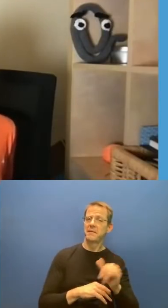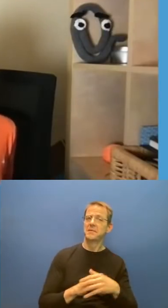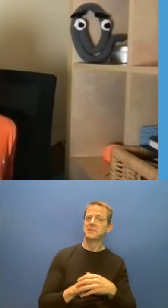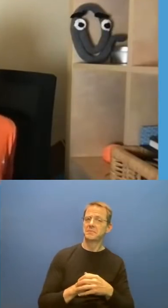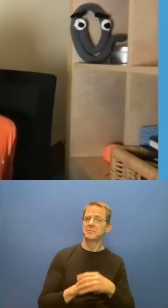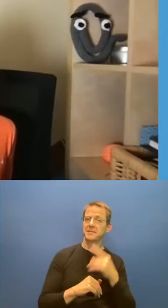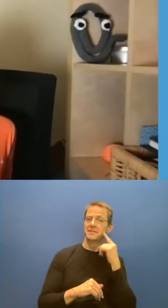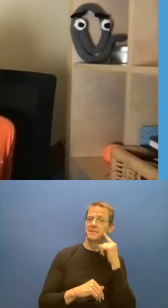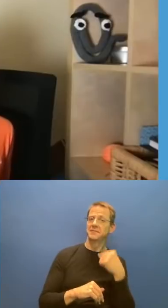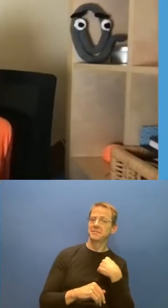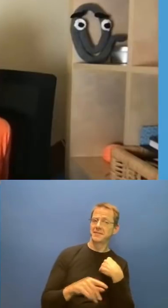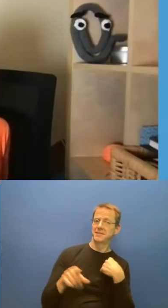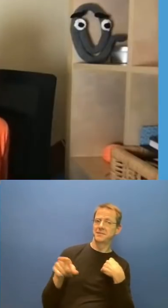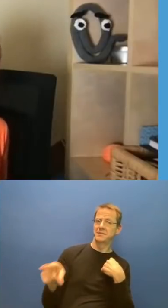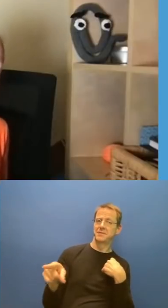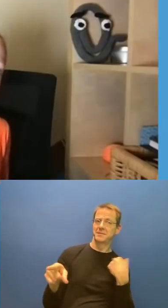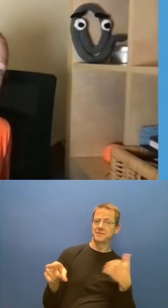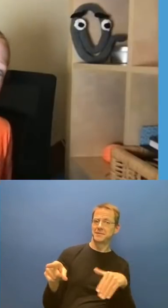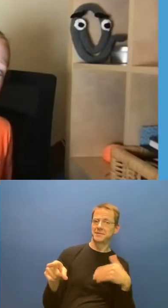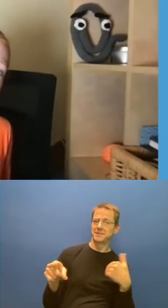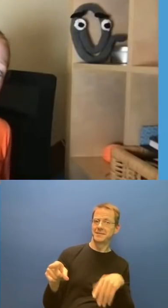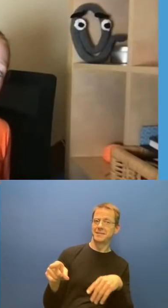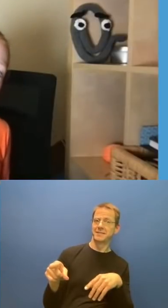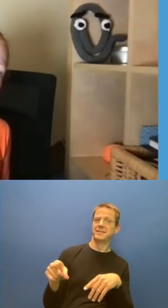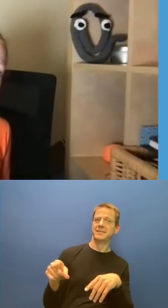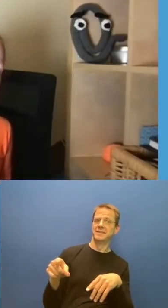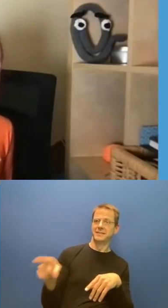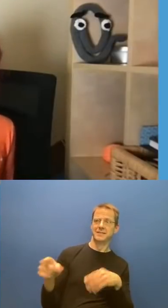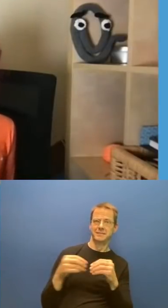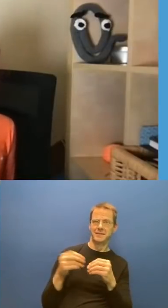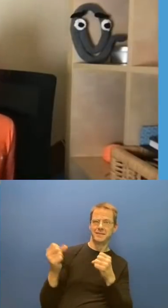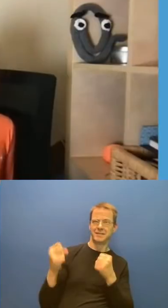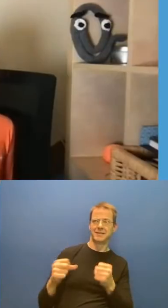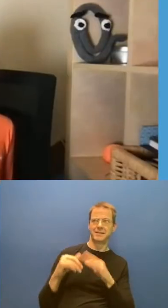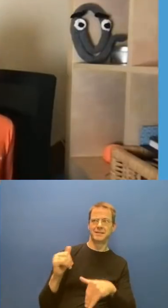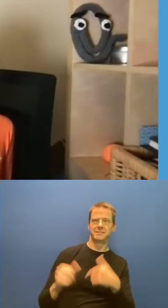know that I needed some ice afterwards. This is really quite impressive.